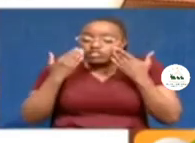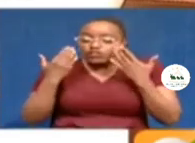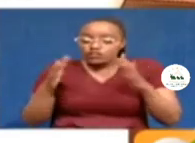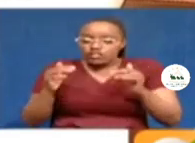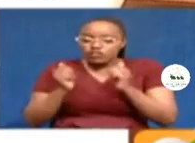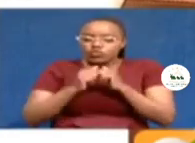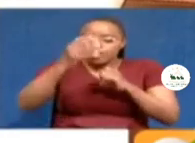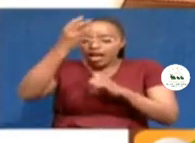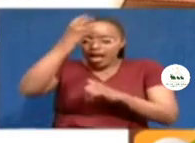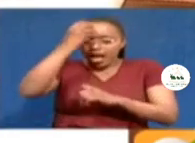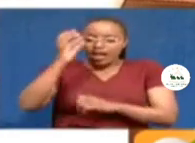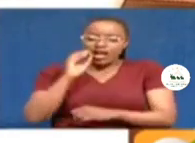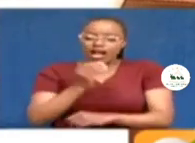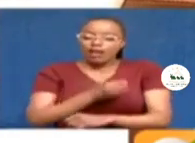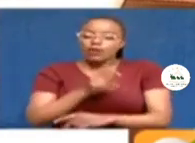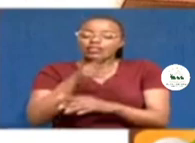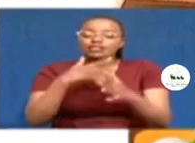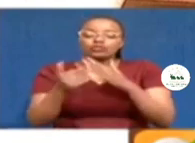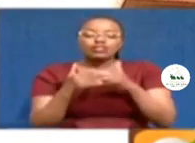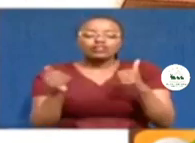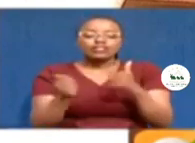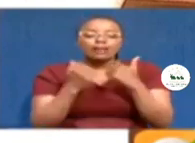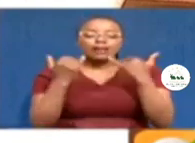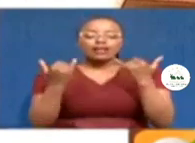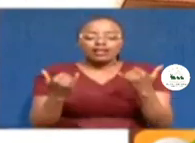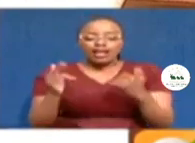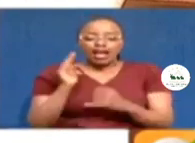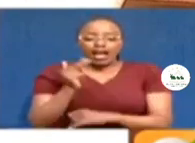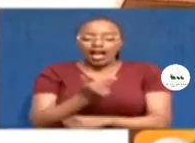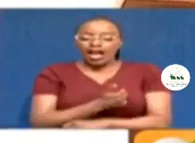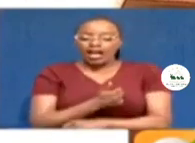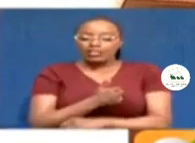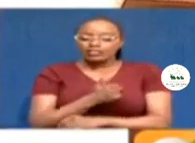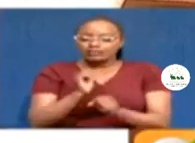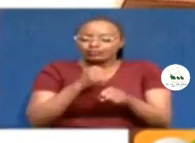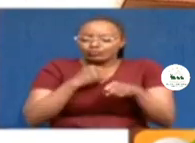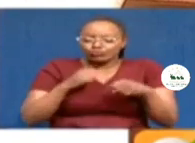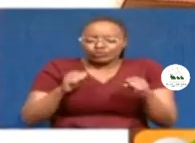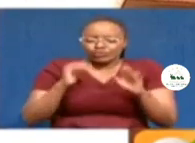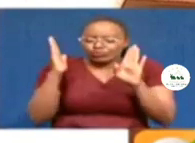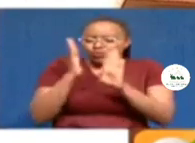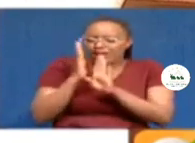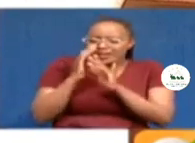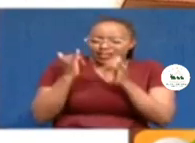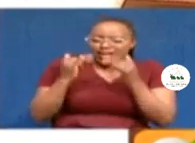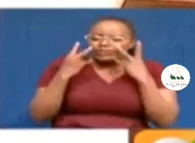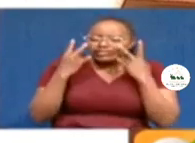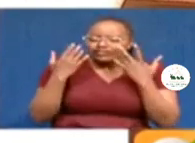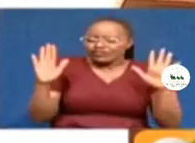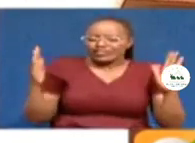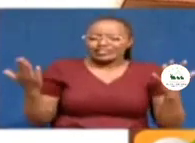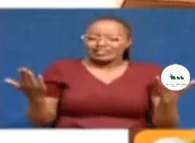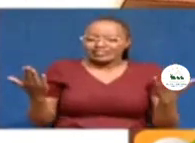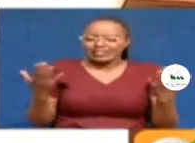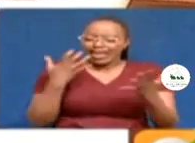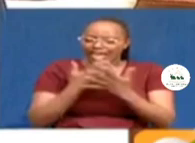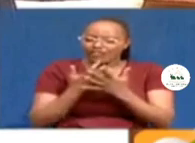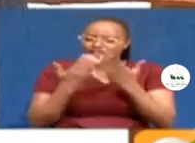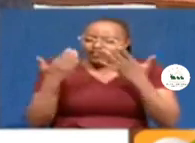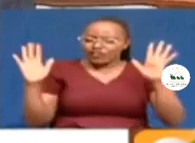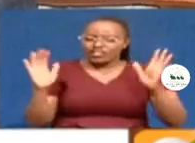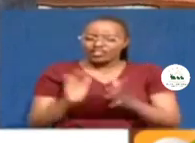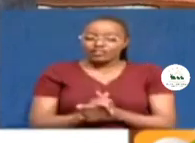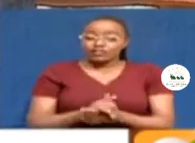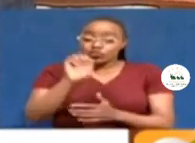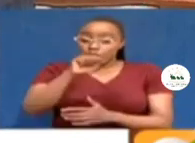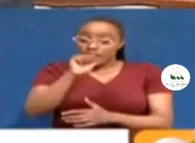anger. This is what is happening. We cannot sugarcoat it anymore. It is self-evident.